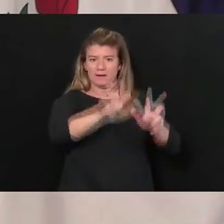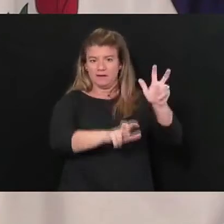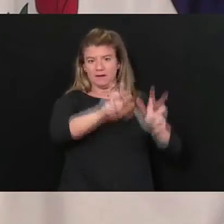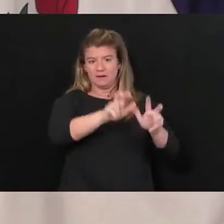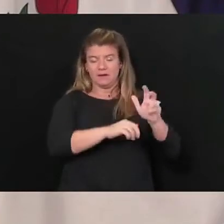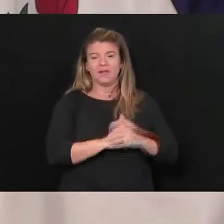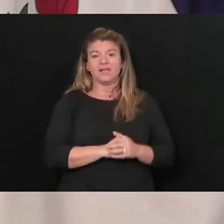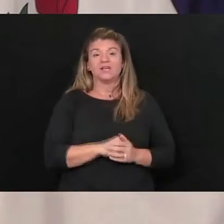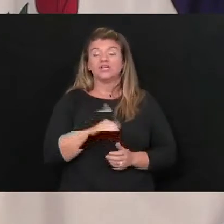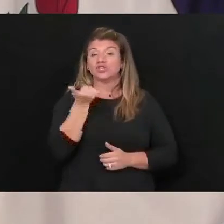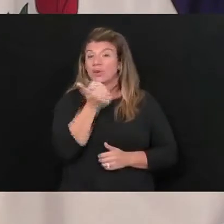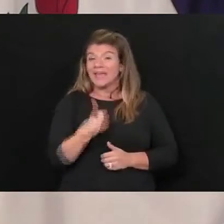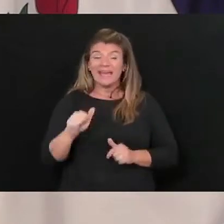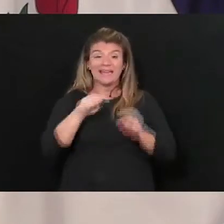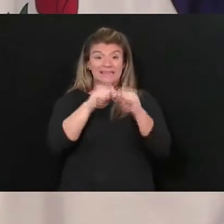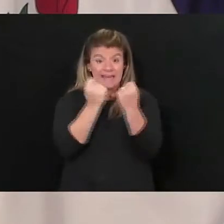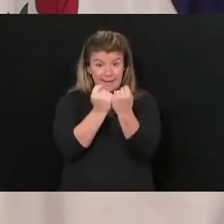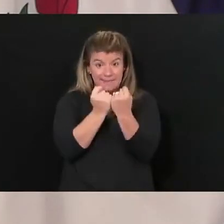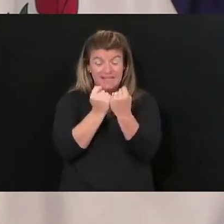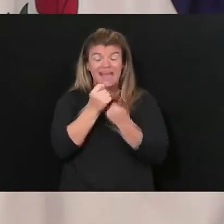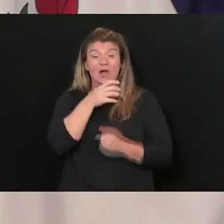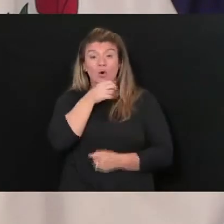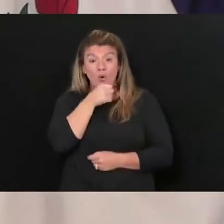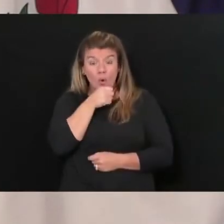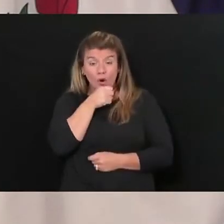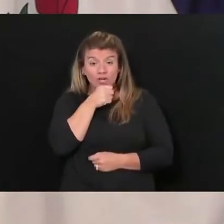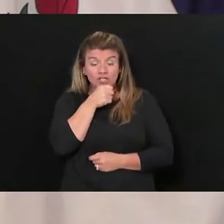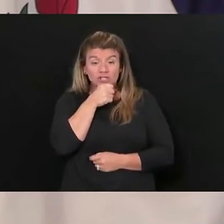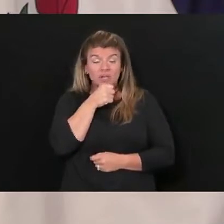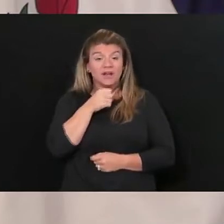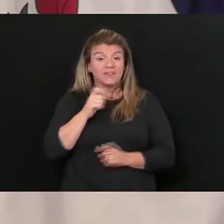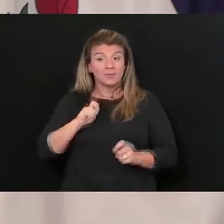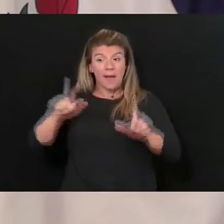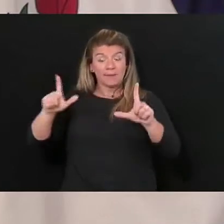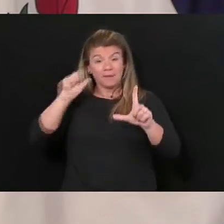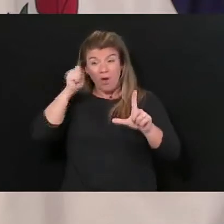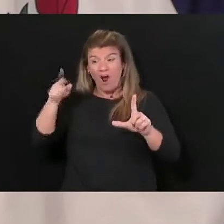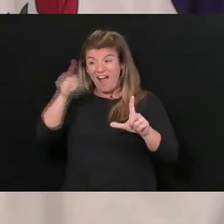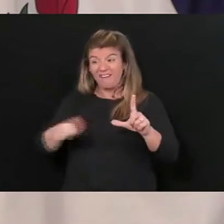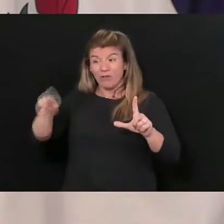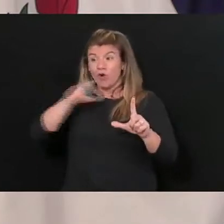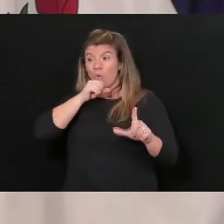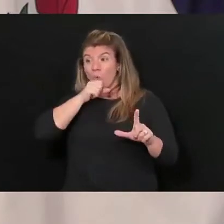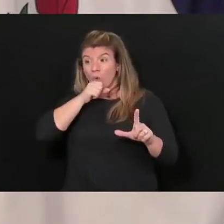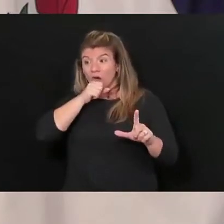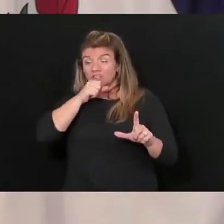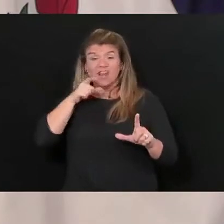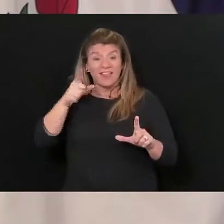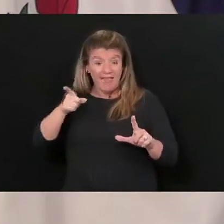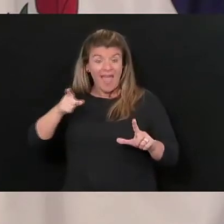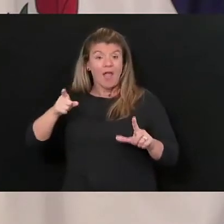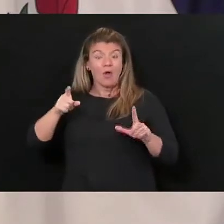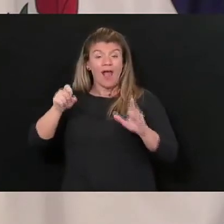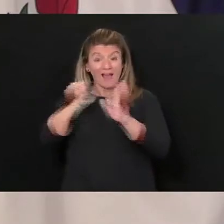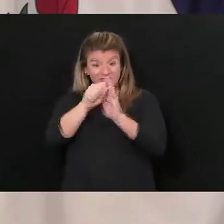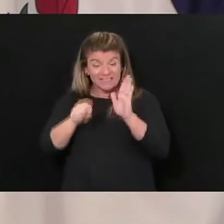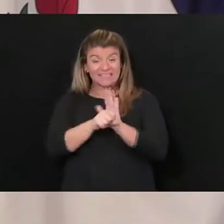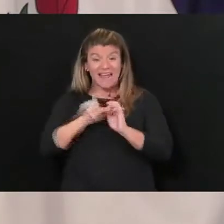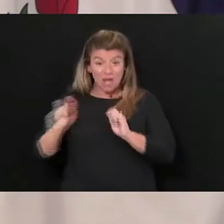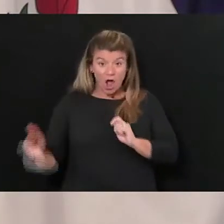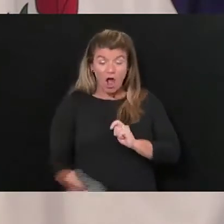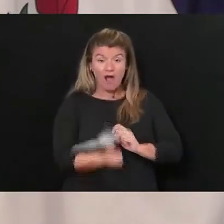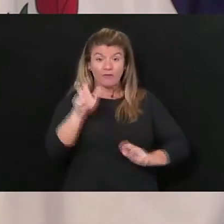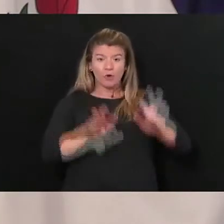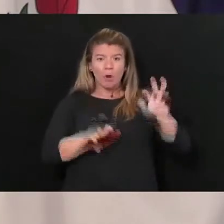So any teams that are in the orange on tomorrow's school map may participate in the state golf